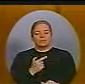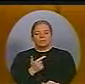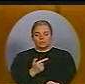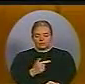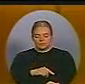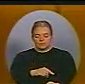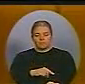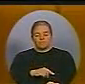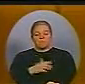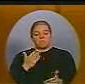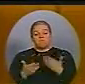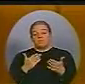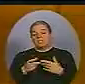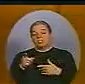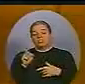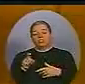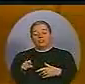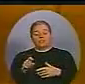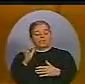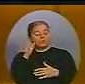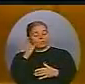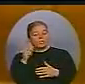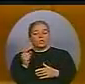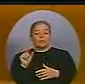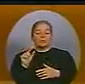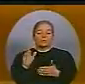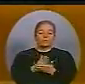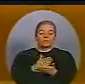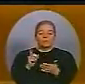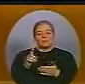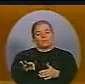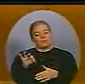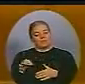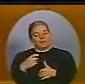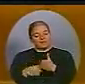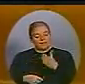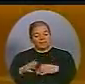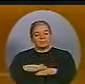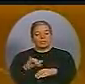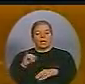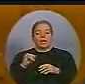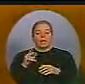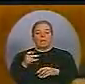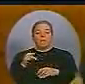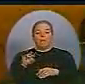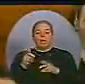iPod tax. No wonder he's so depressed over there. They want to register and tax fun out of existence.